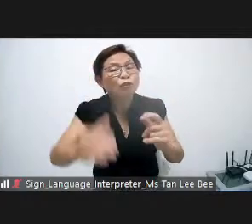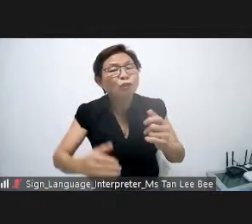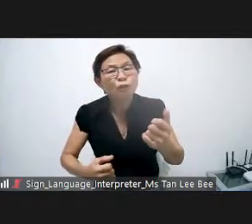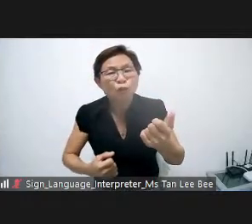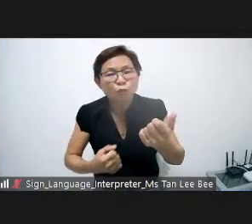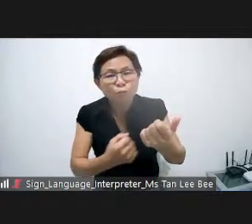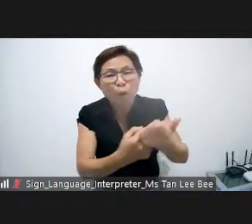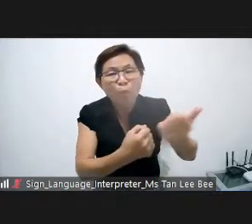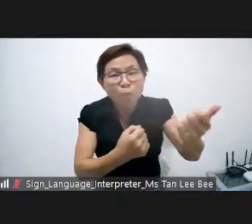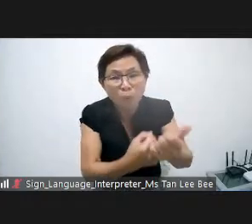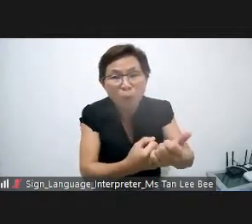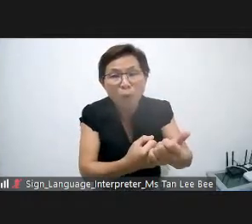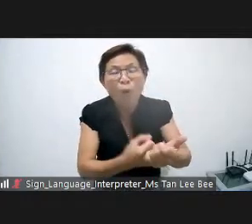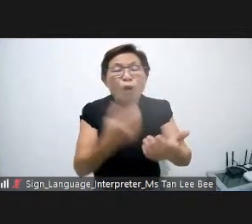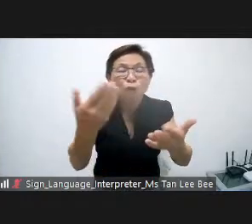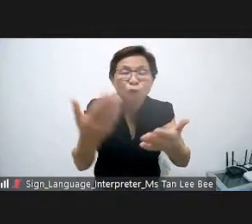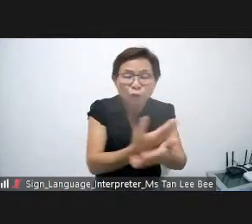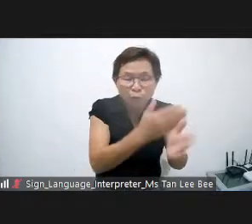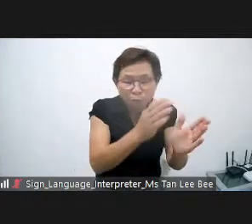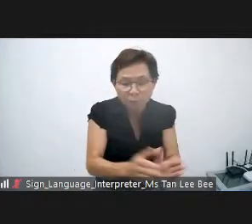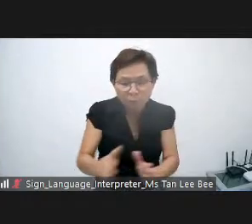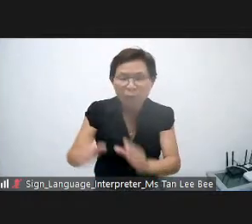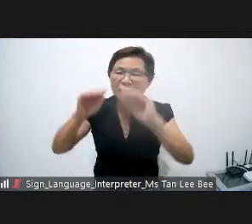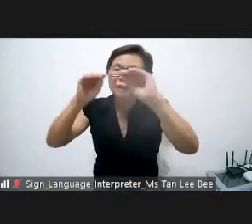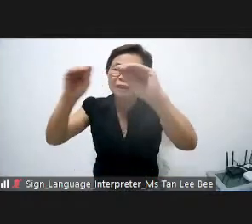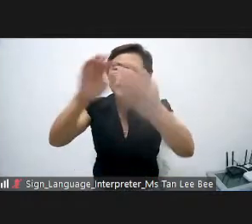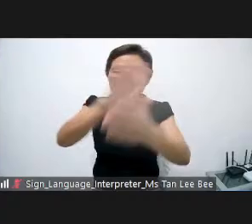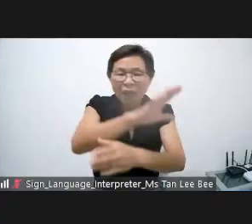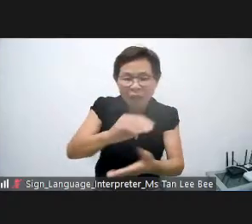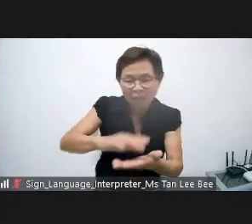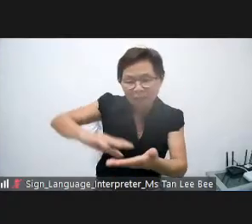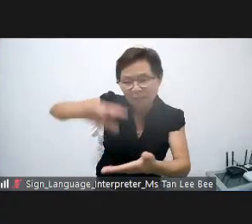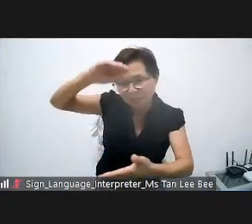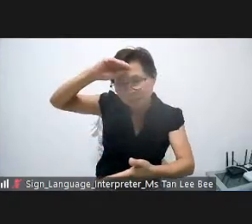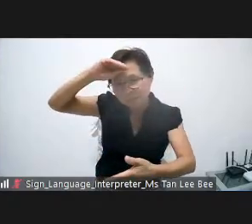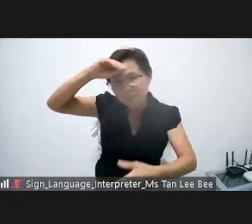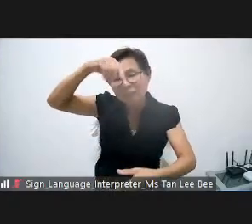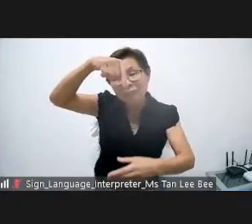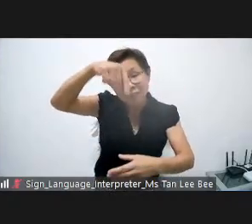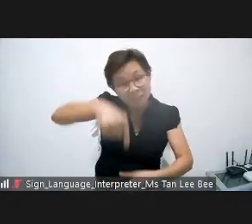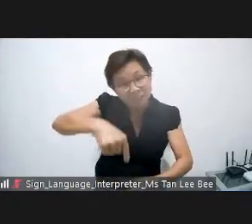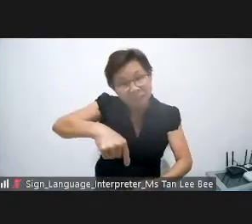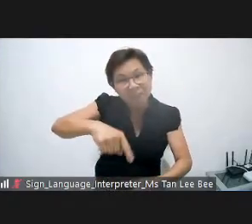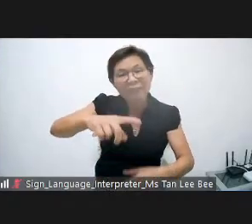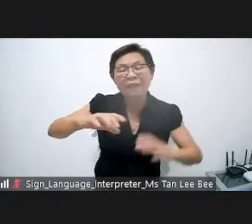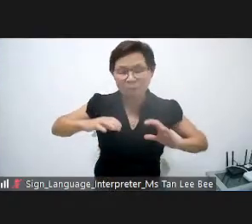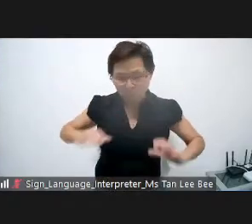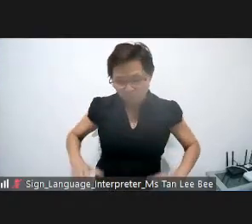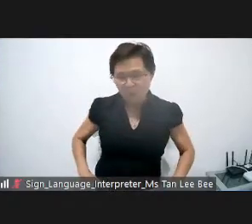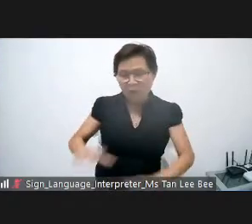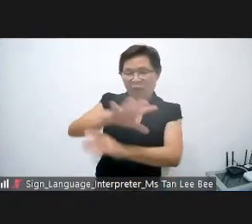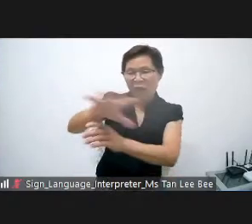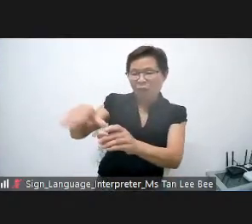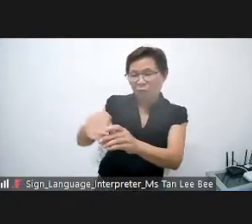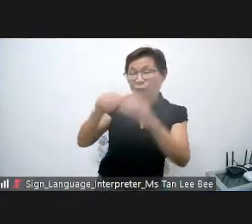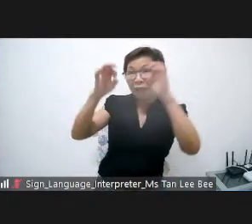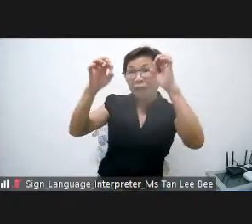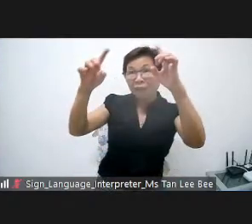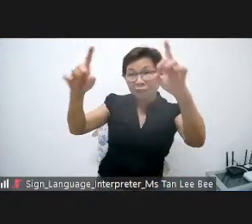through new strategies on teaching and learning in the disability inclusive education